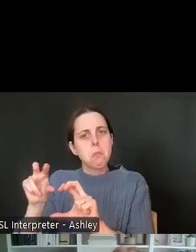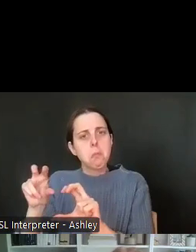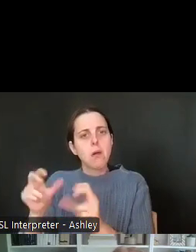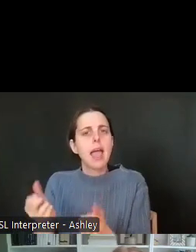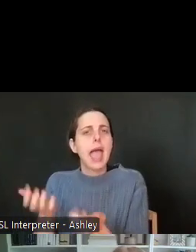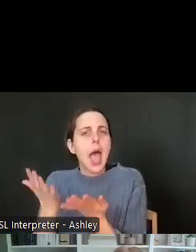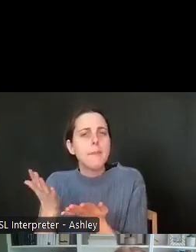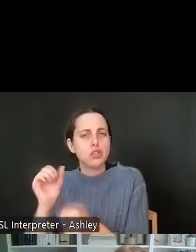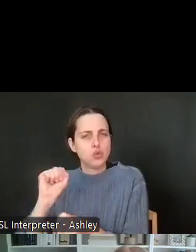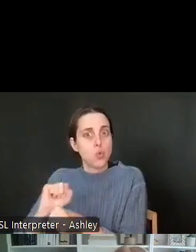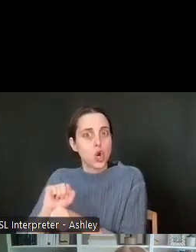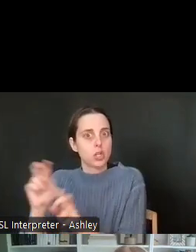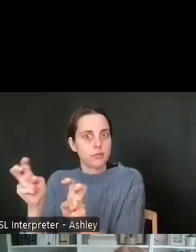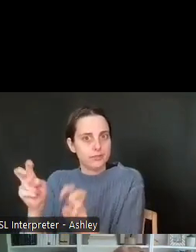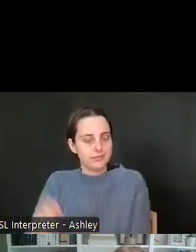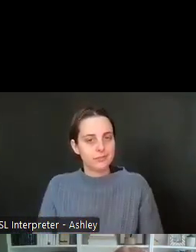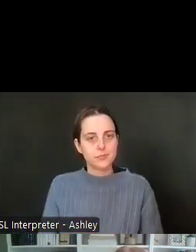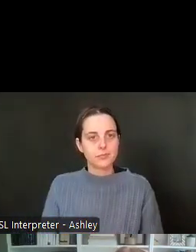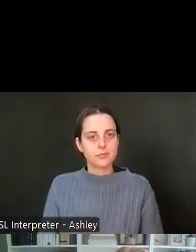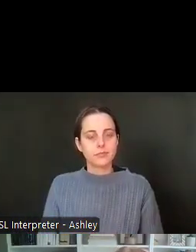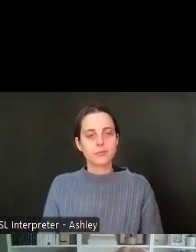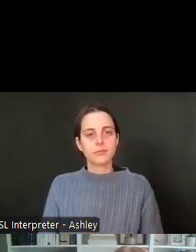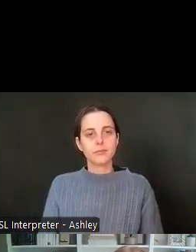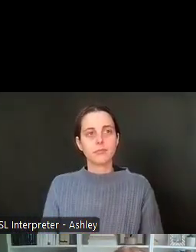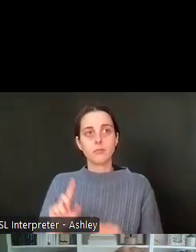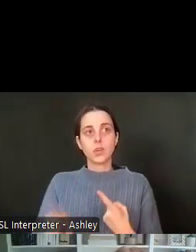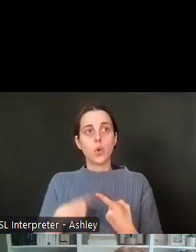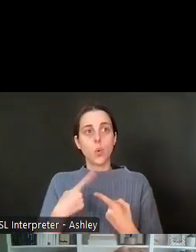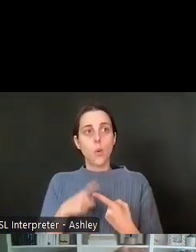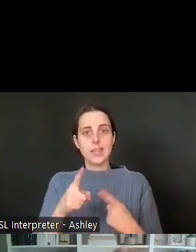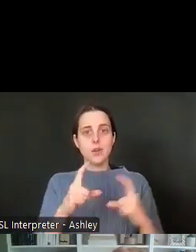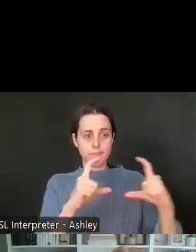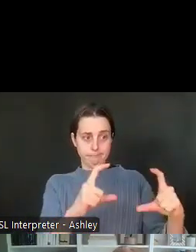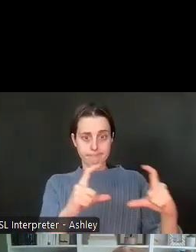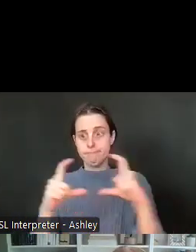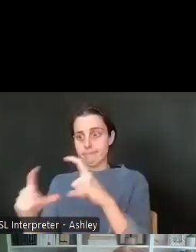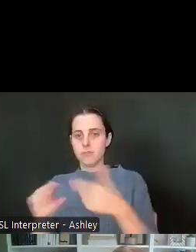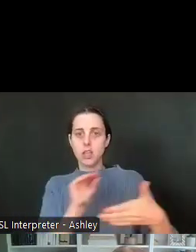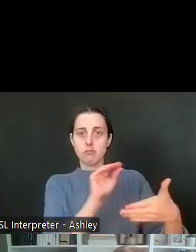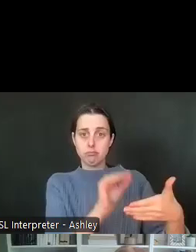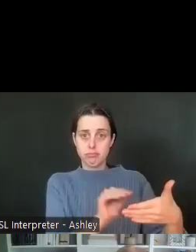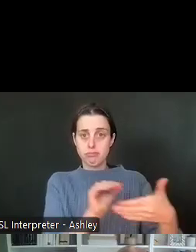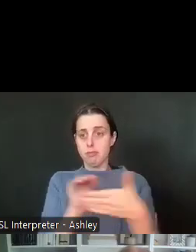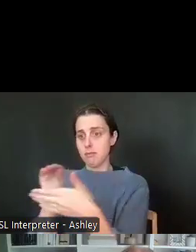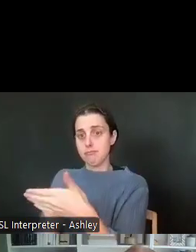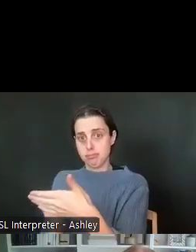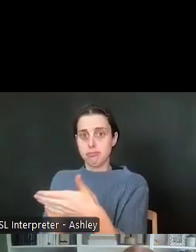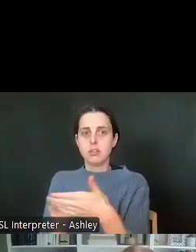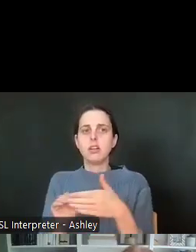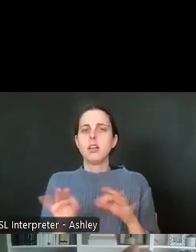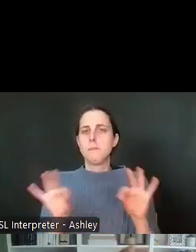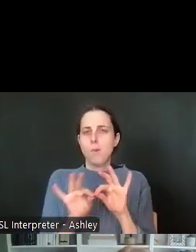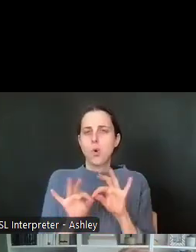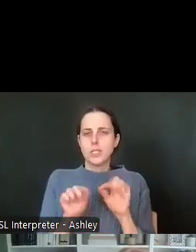As you're looking at these two circles, what's most important is the variance between them. Do your